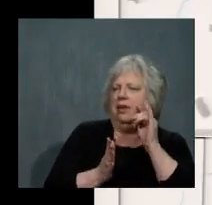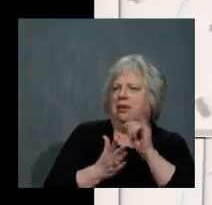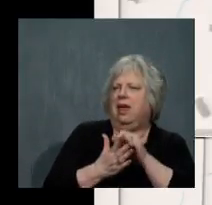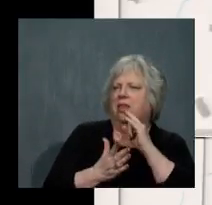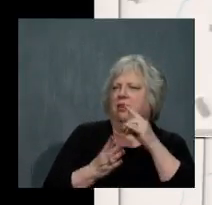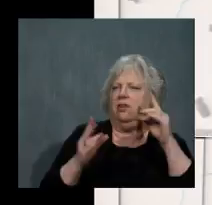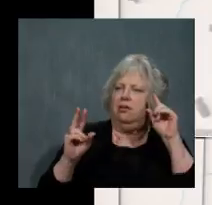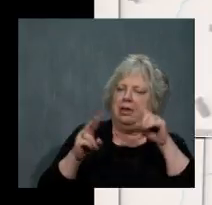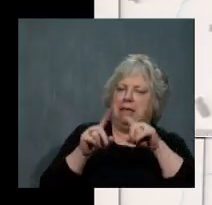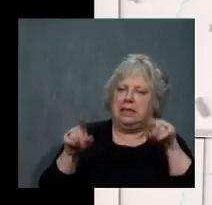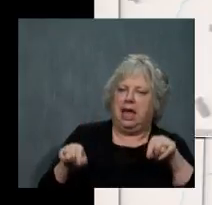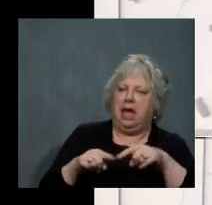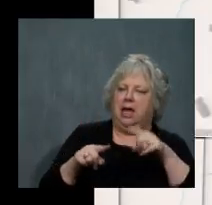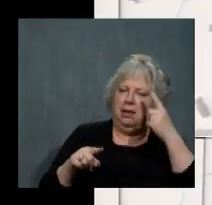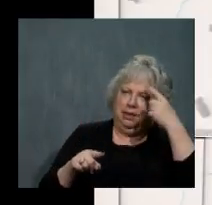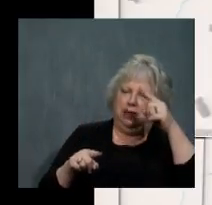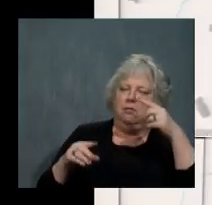as